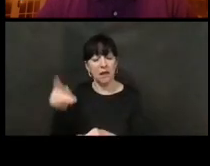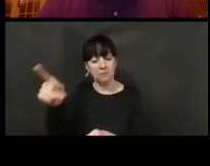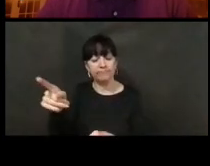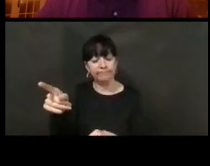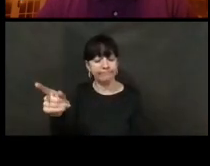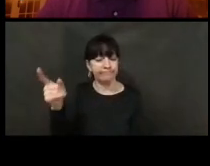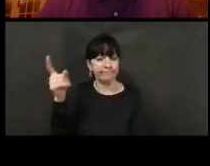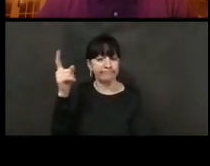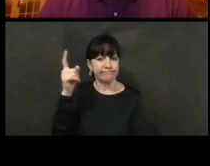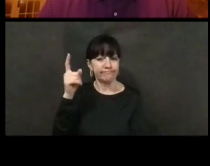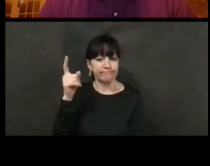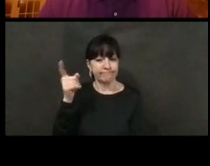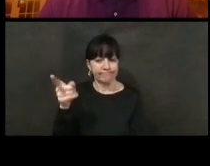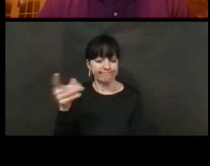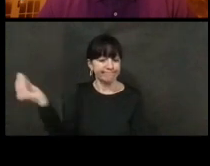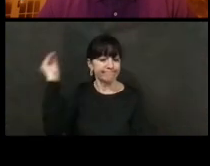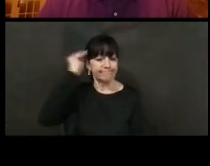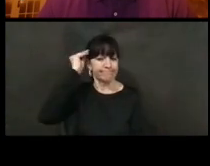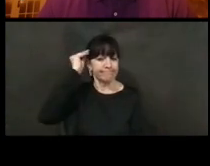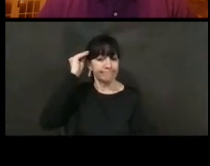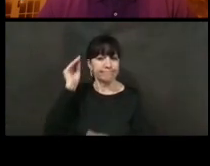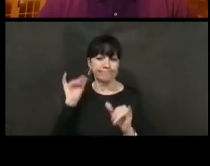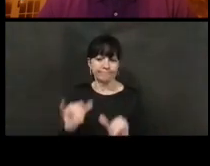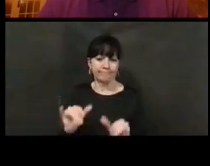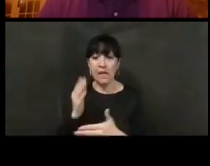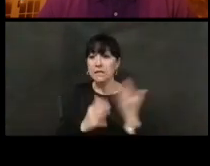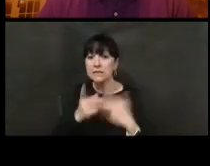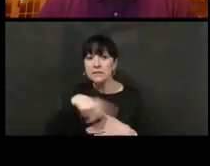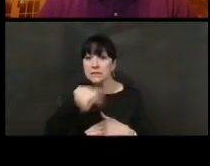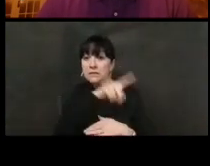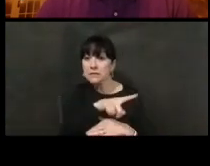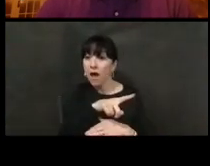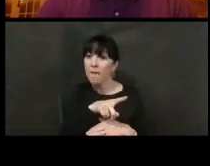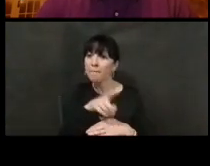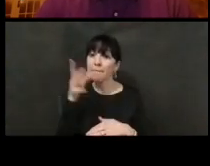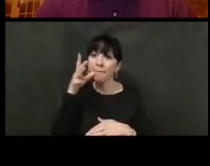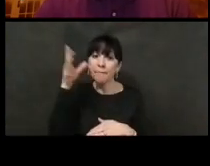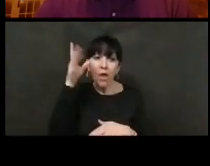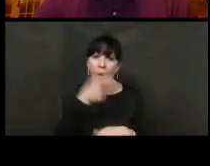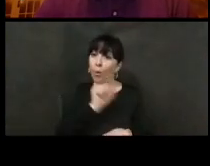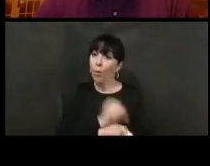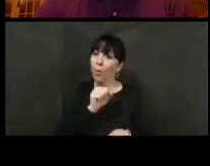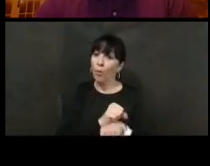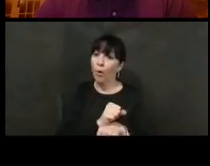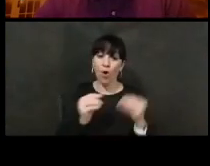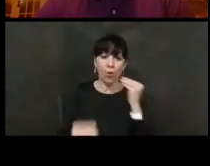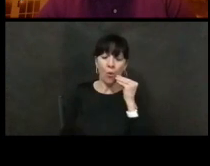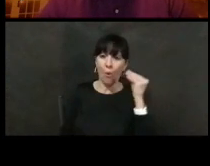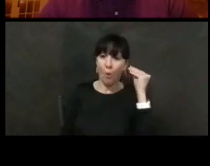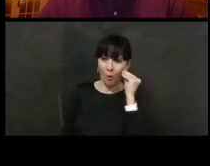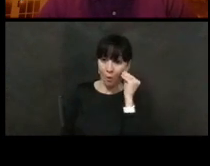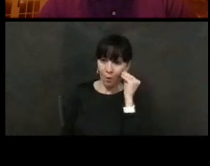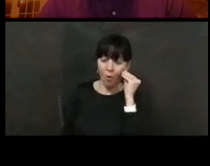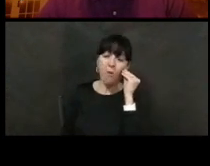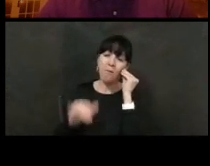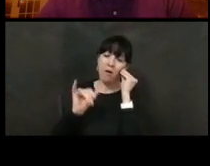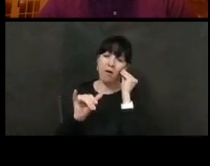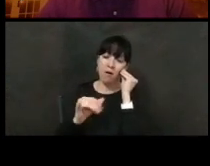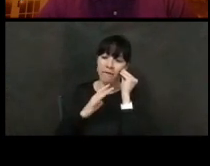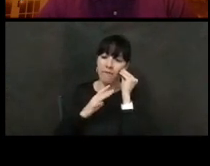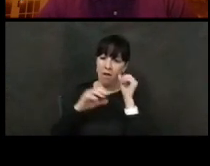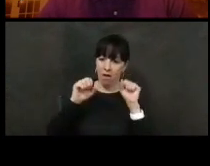to go back to work, to not be working from home anymore. Even though that will be something that early on, phase 1,